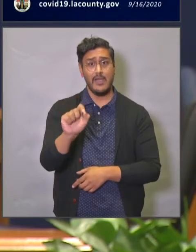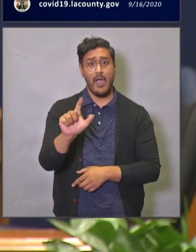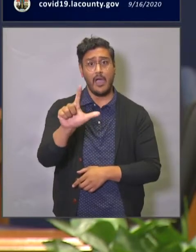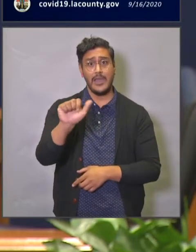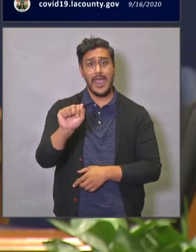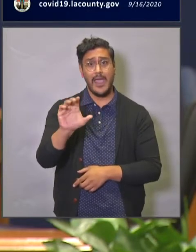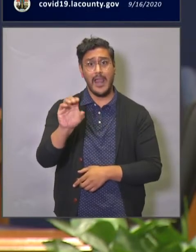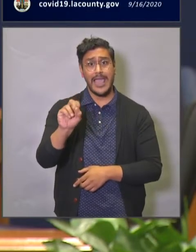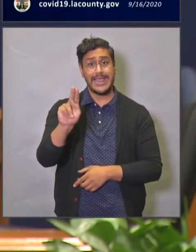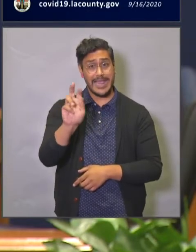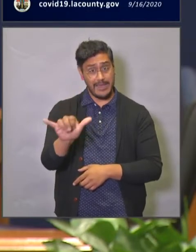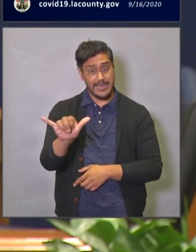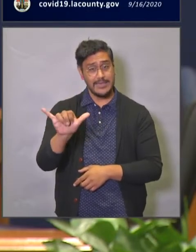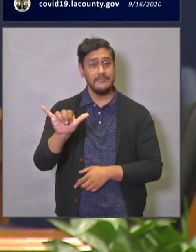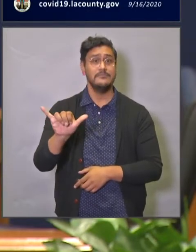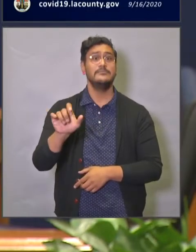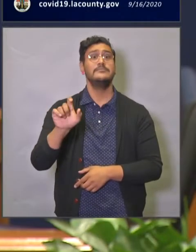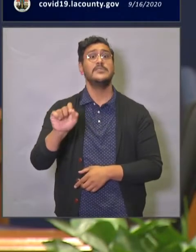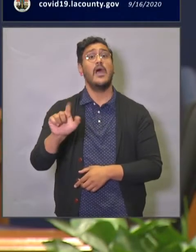covid19.lacounty.gov. That's